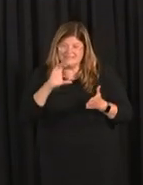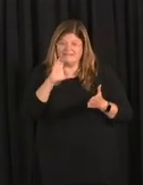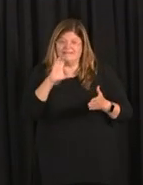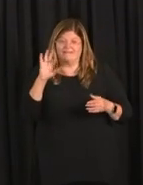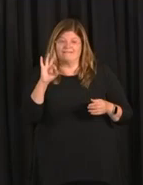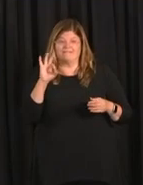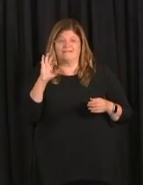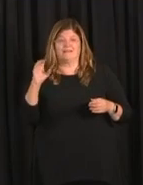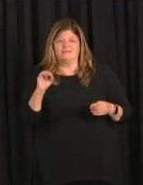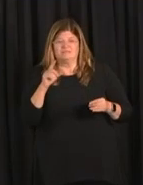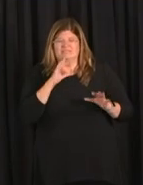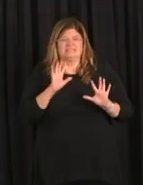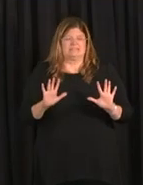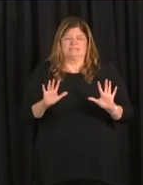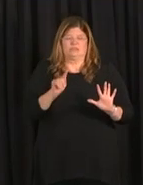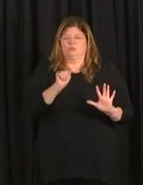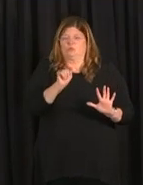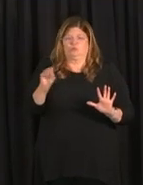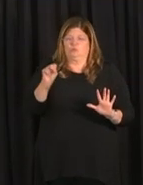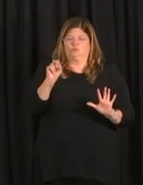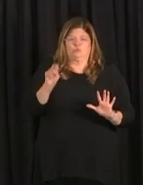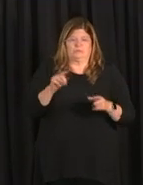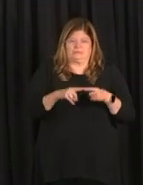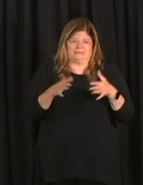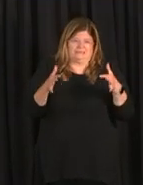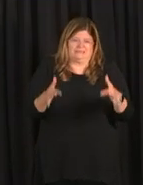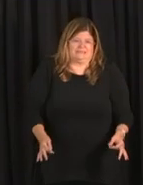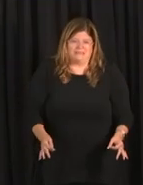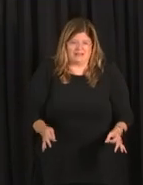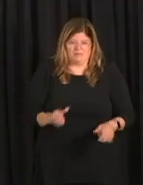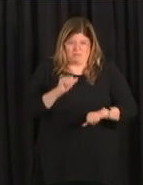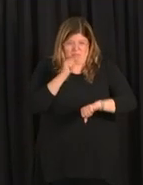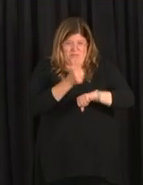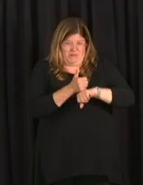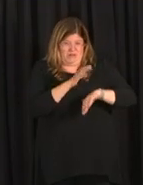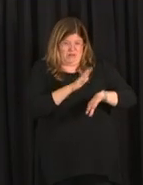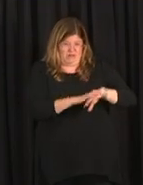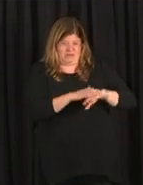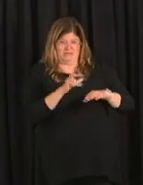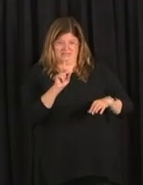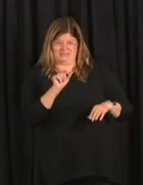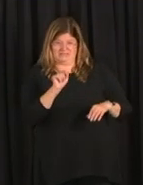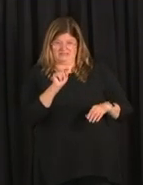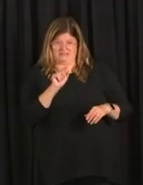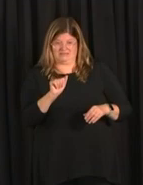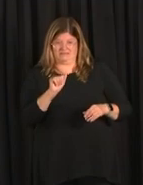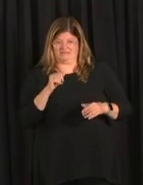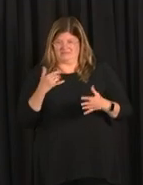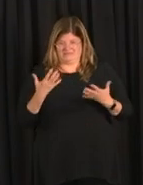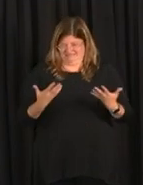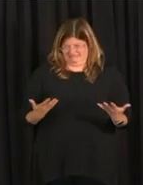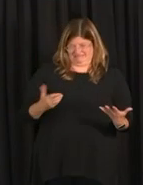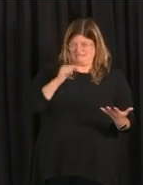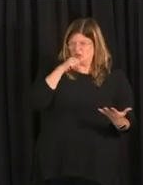it's too soon to say that that's correct. Based on the data to date, it appears not to be correct.